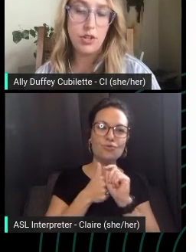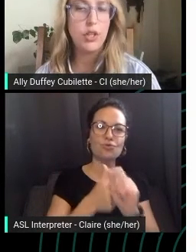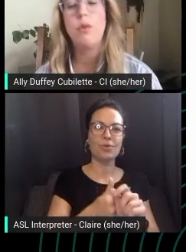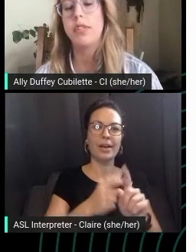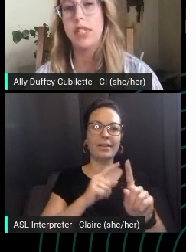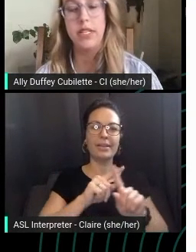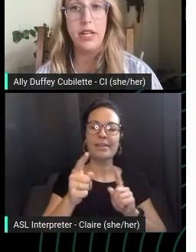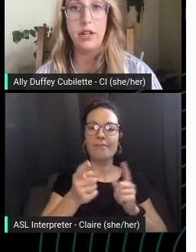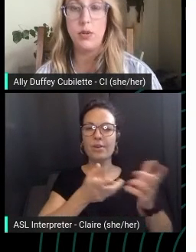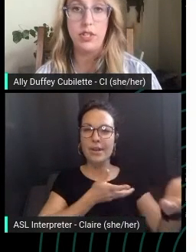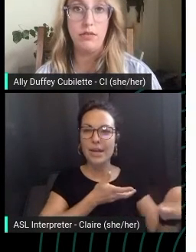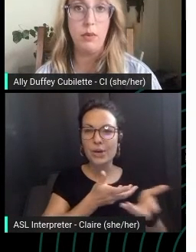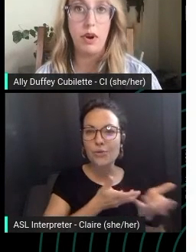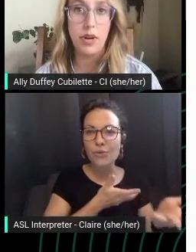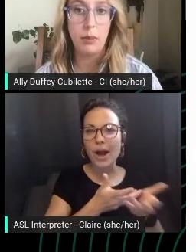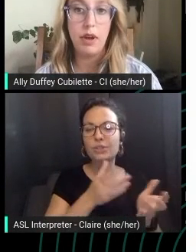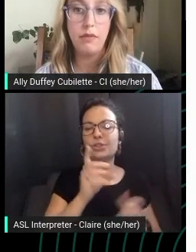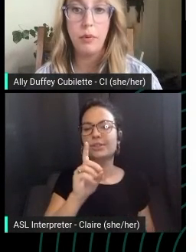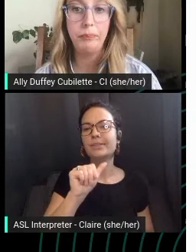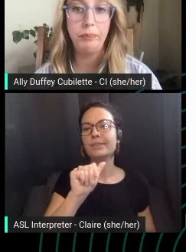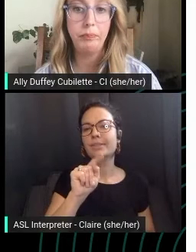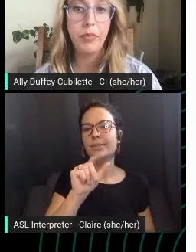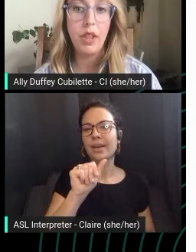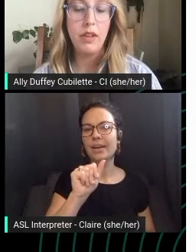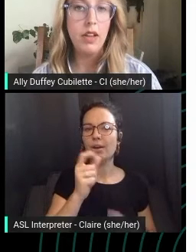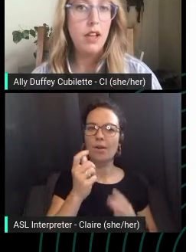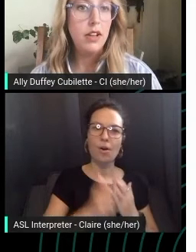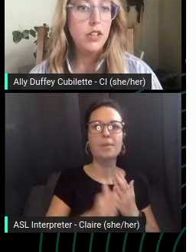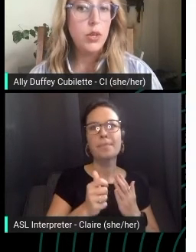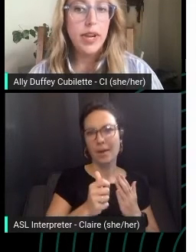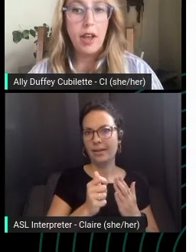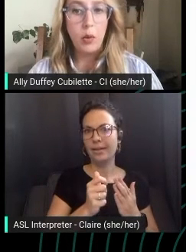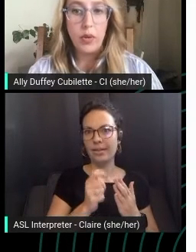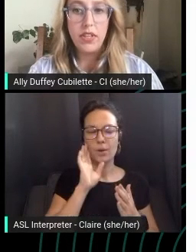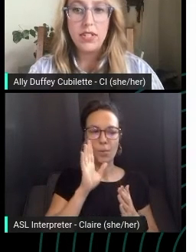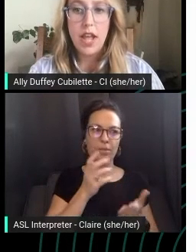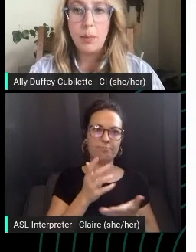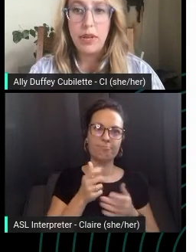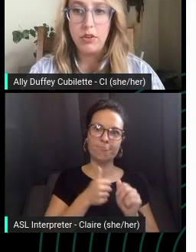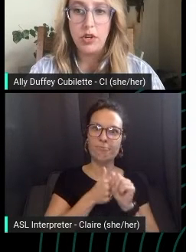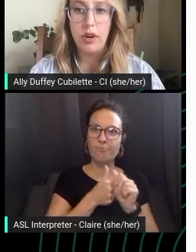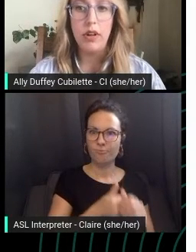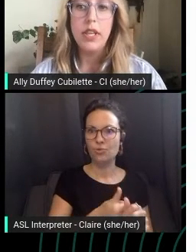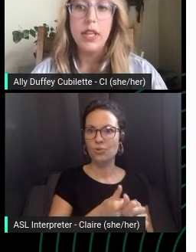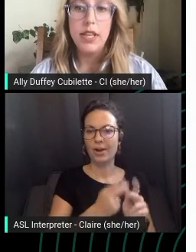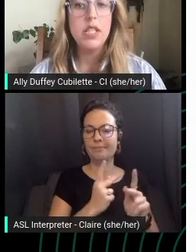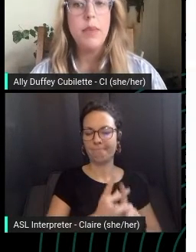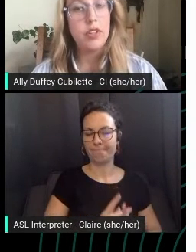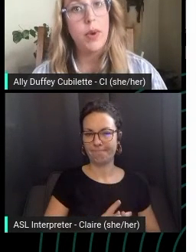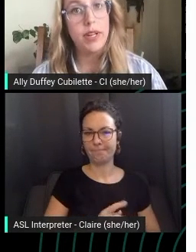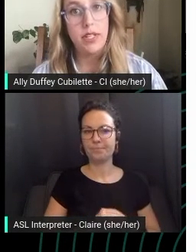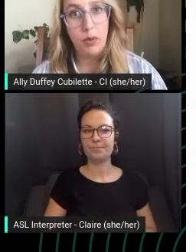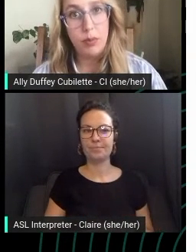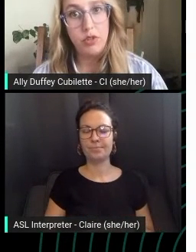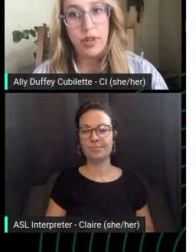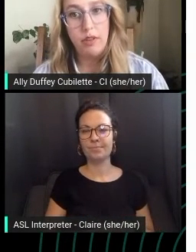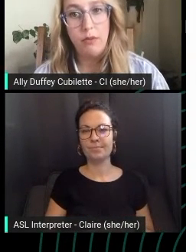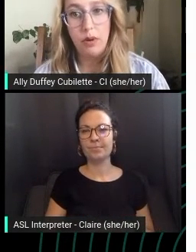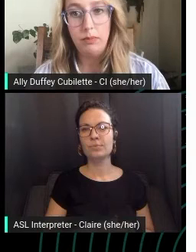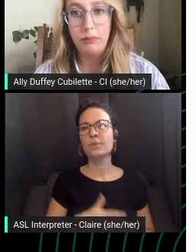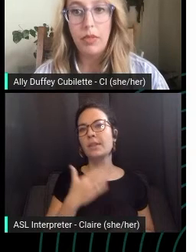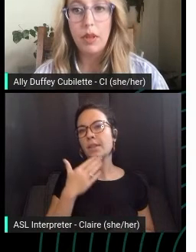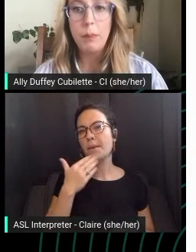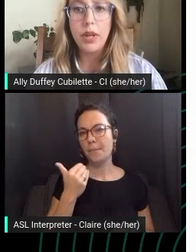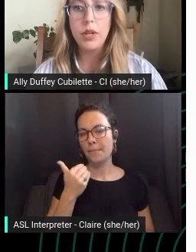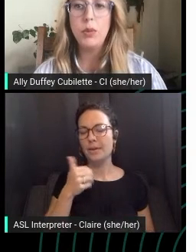of interaction or send data to a different marketing platform. So again, we think Tag Manager is the best way to implement